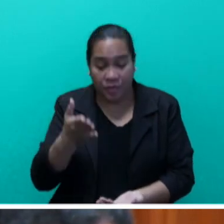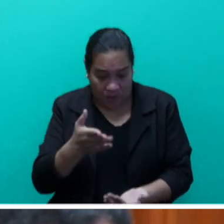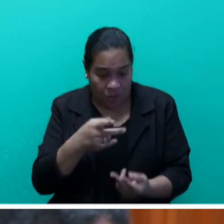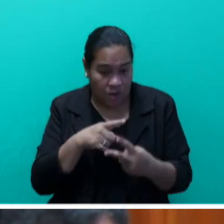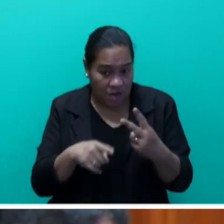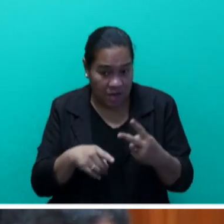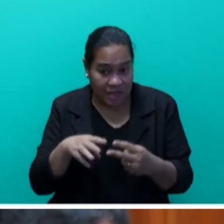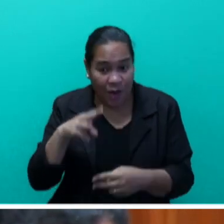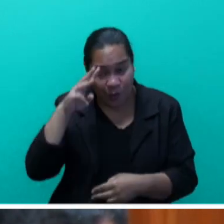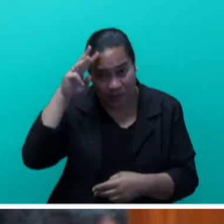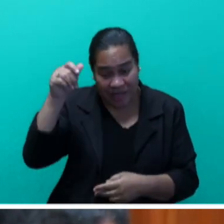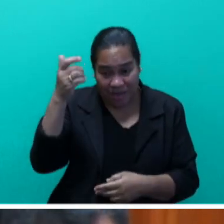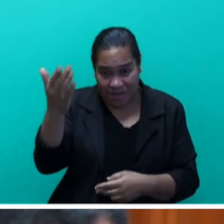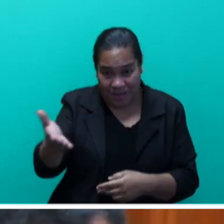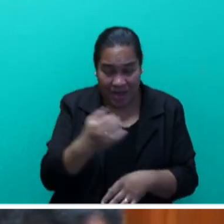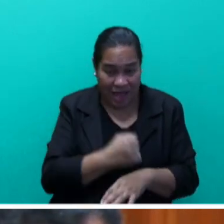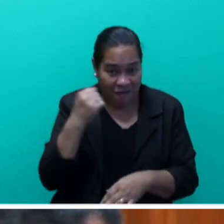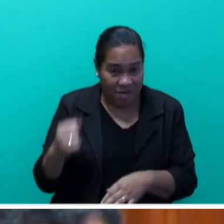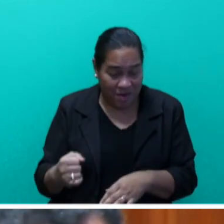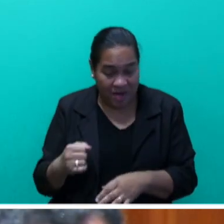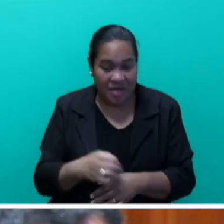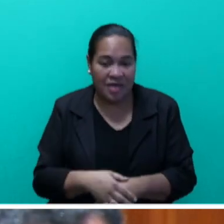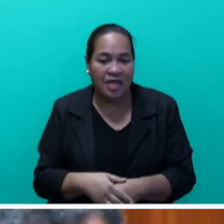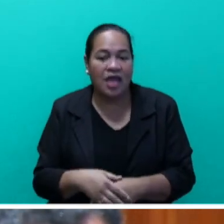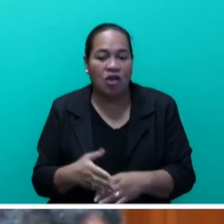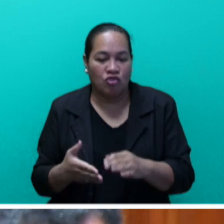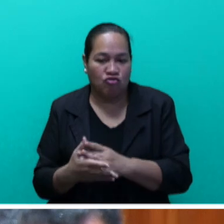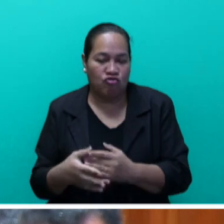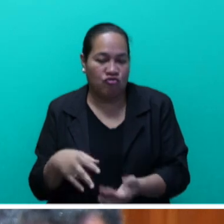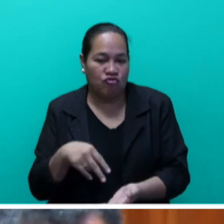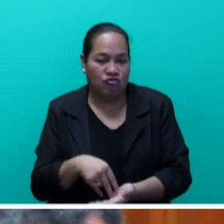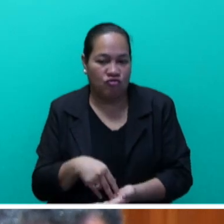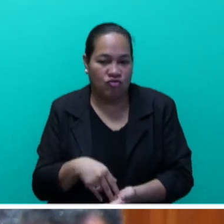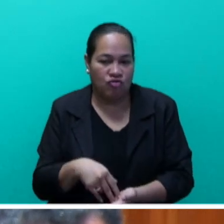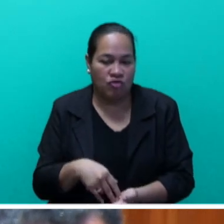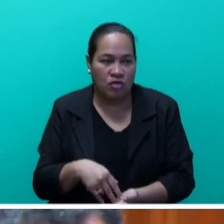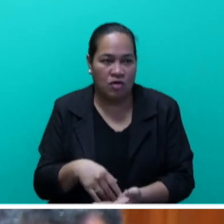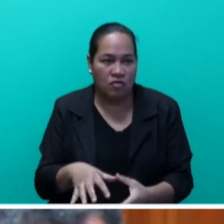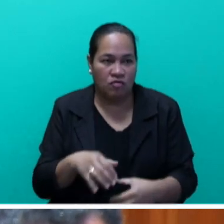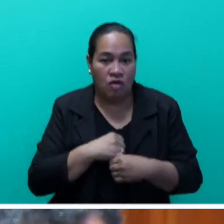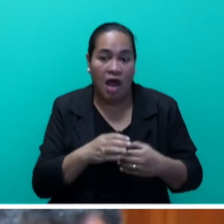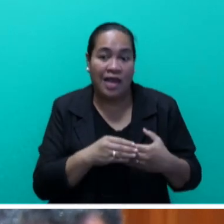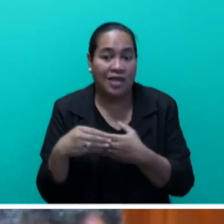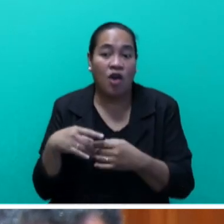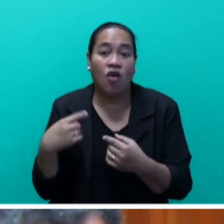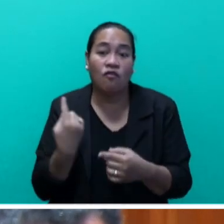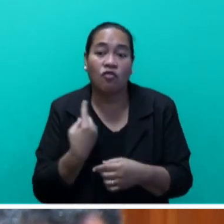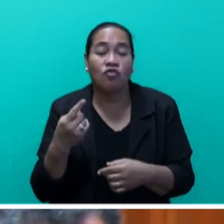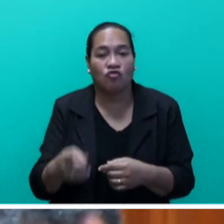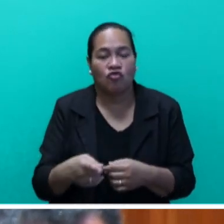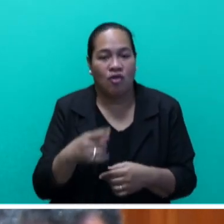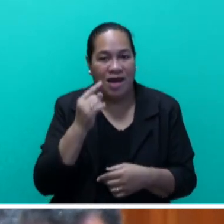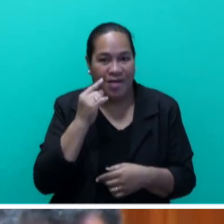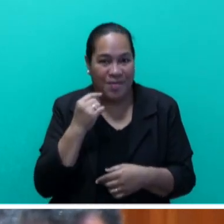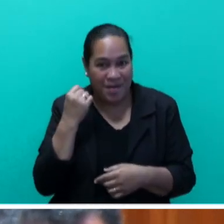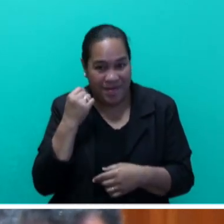of the current coalition government under the steadfast, sound and consultative leadership of the Honourable Prime Minister,